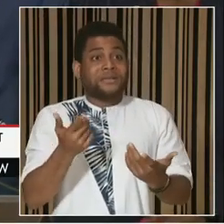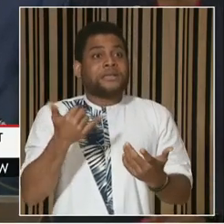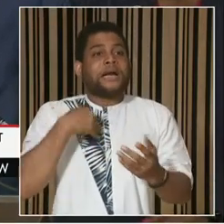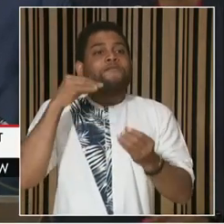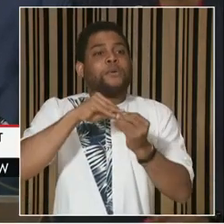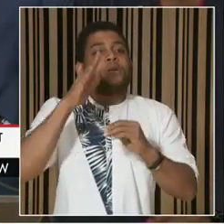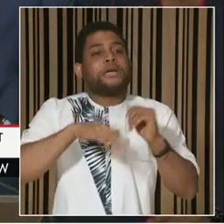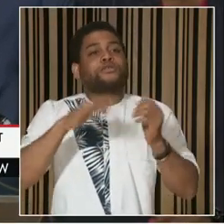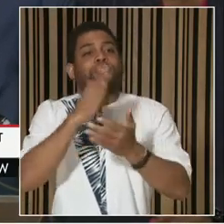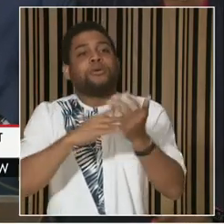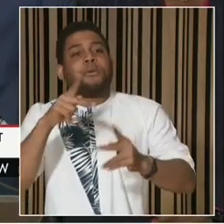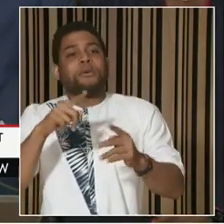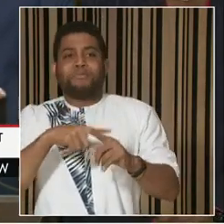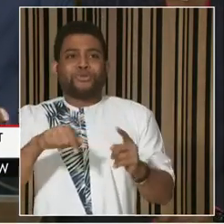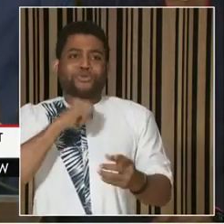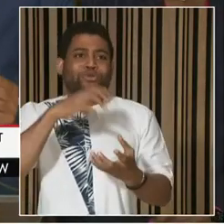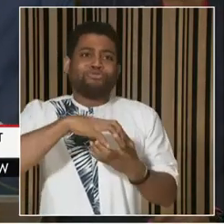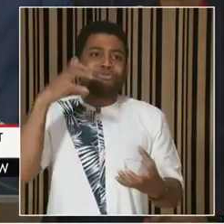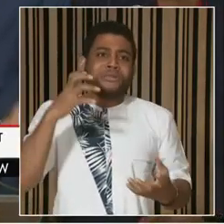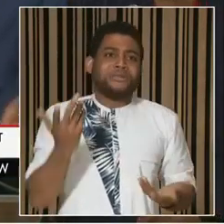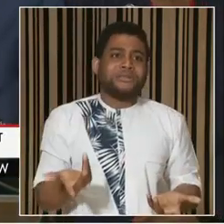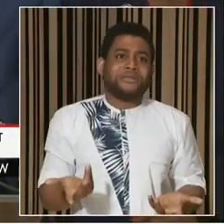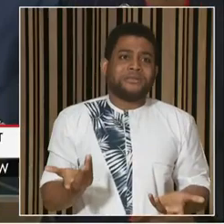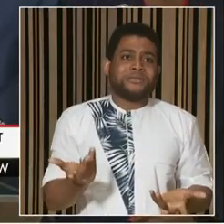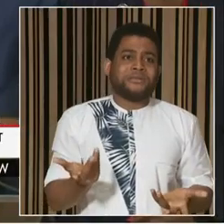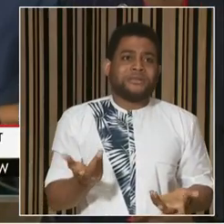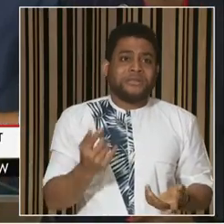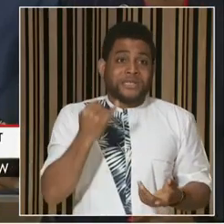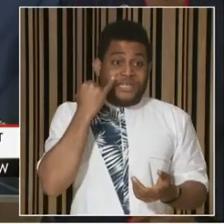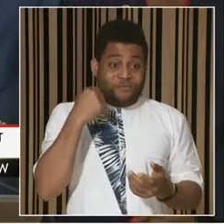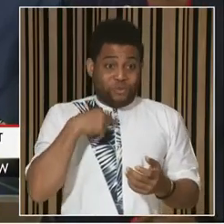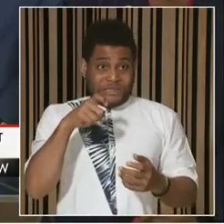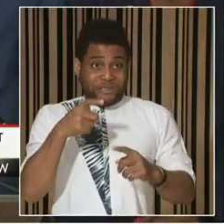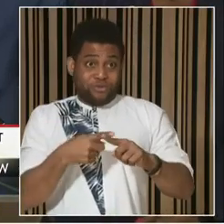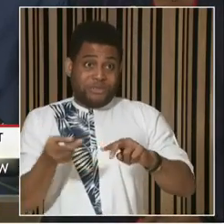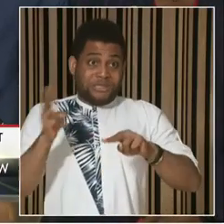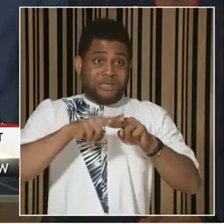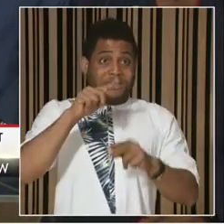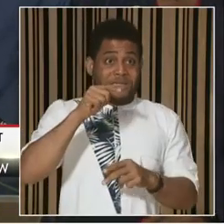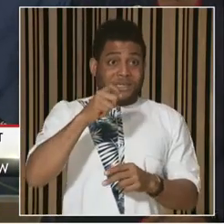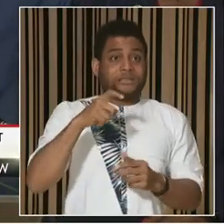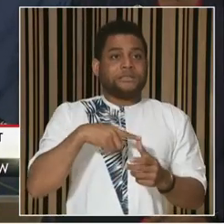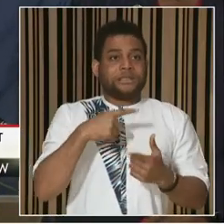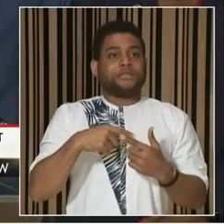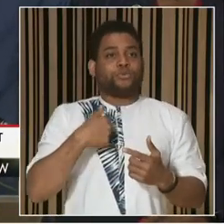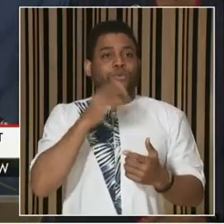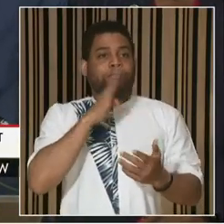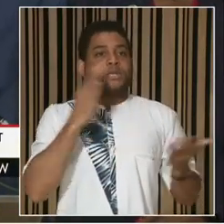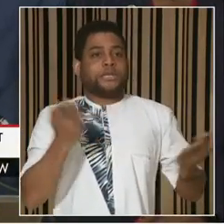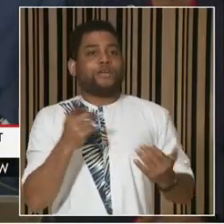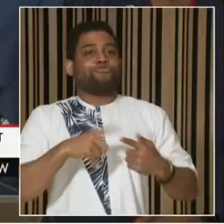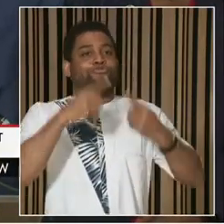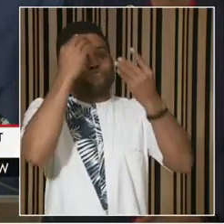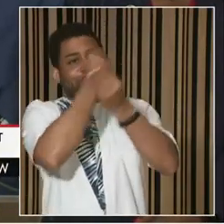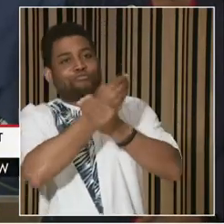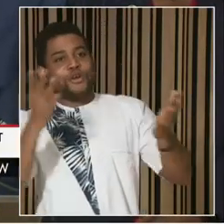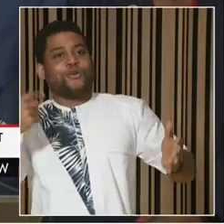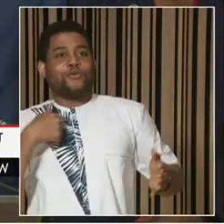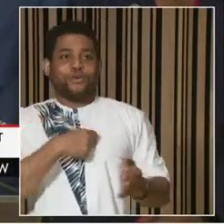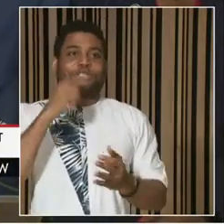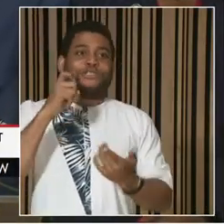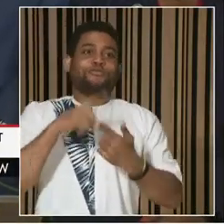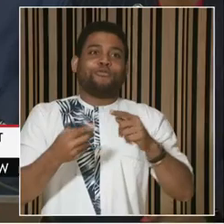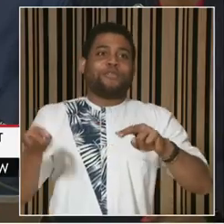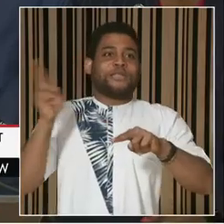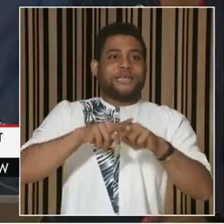rich. And so if we needed to raise taxes, that's what we would all be up here saying to you right now. But we've been able to